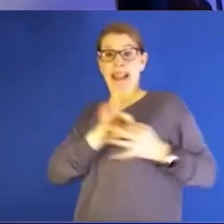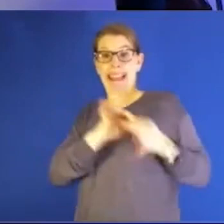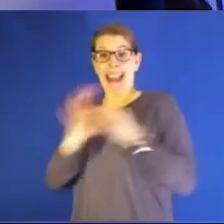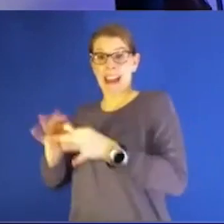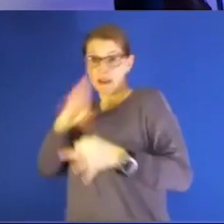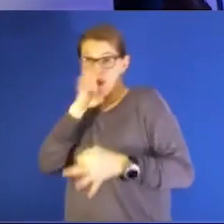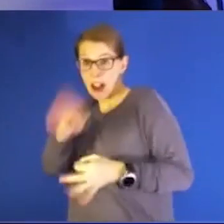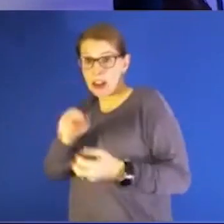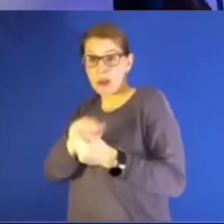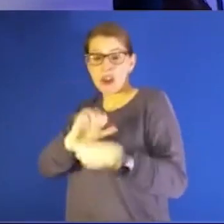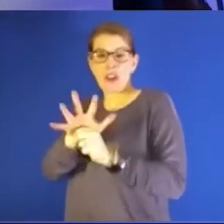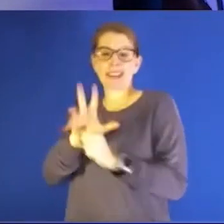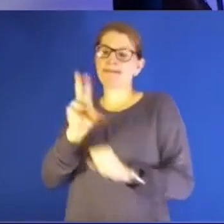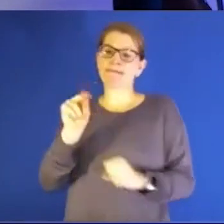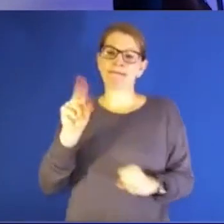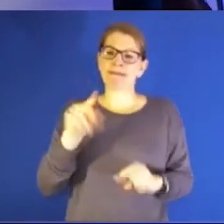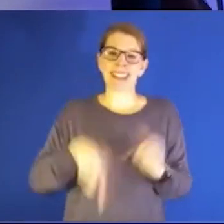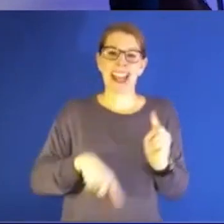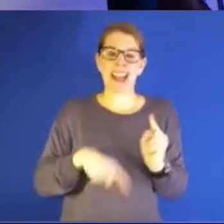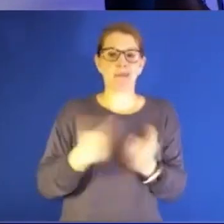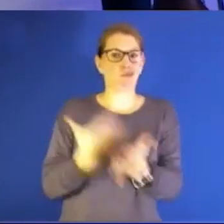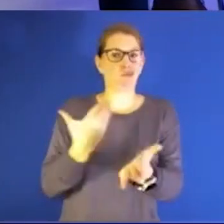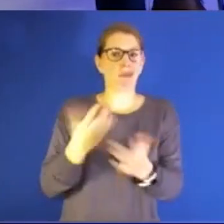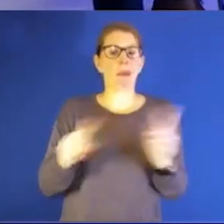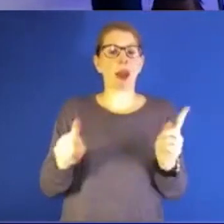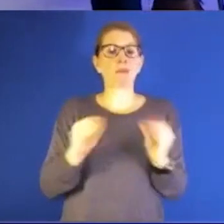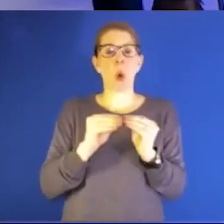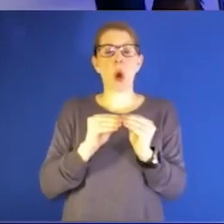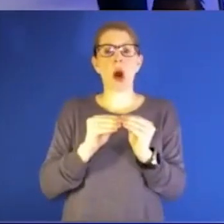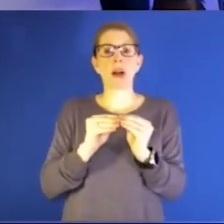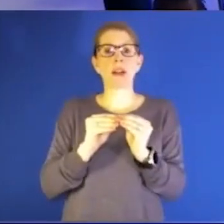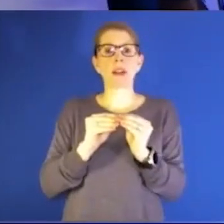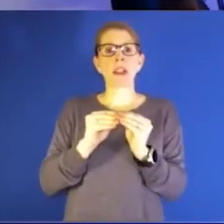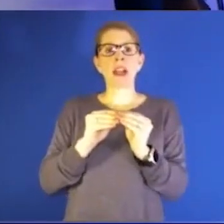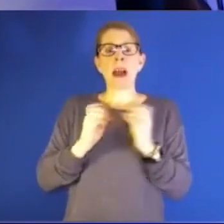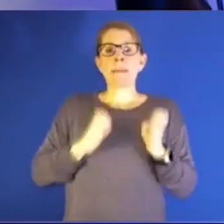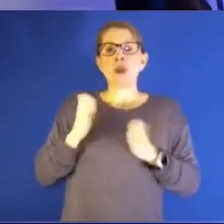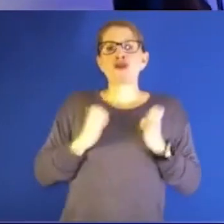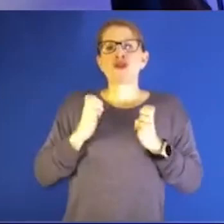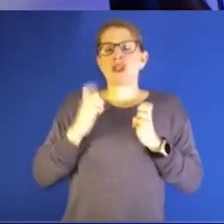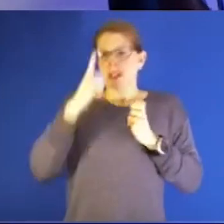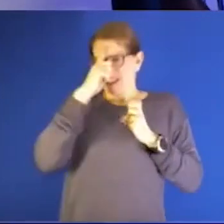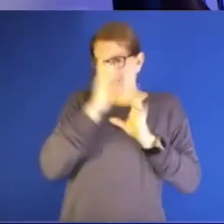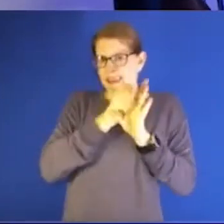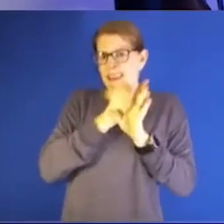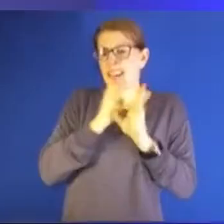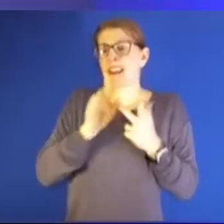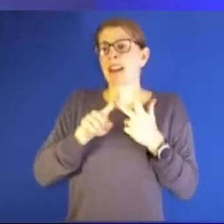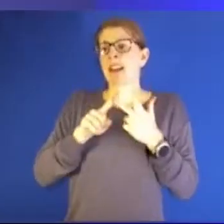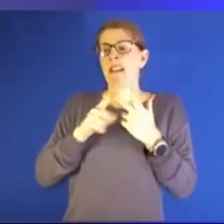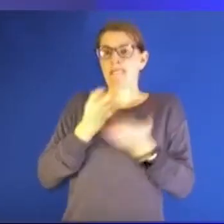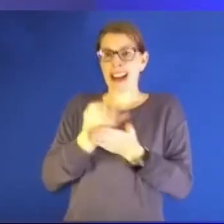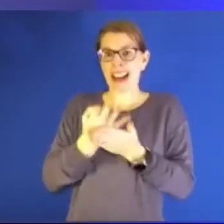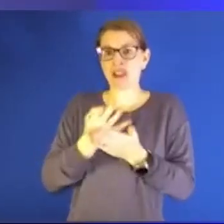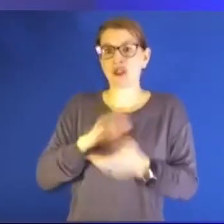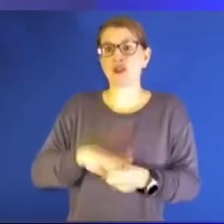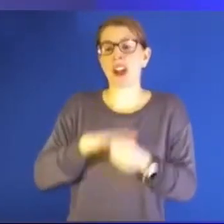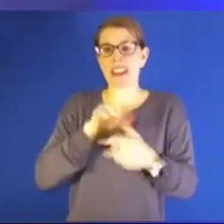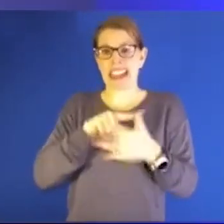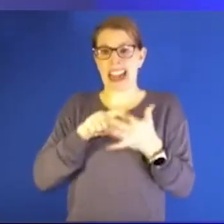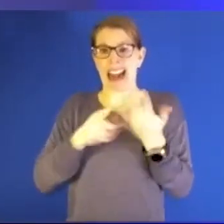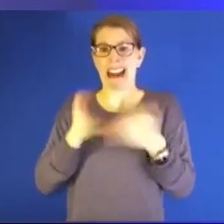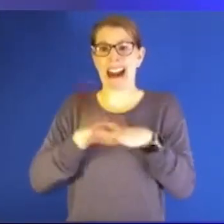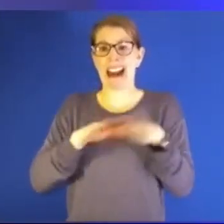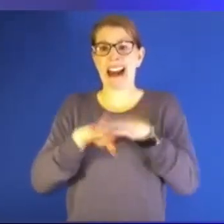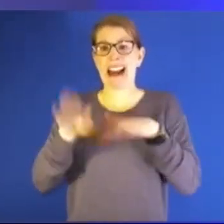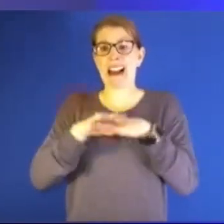but certainly there's more psychological stress, there's more emotional stress, more social stress, more financial stress, and so we're seeing that. We're also